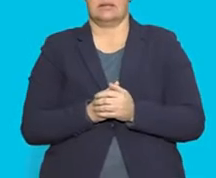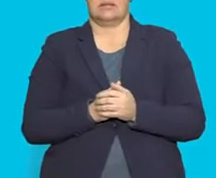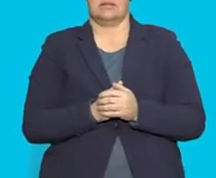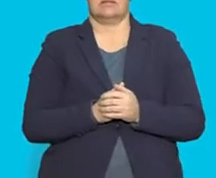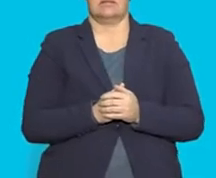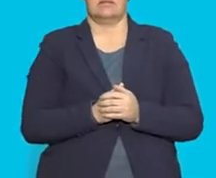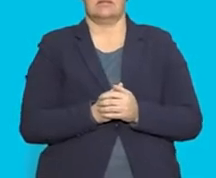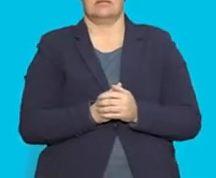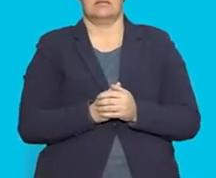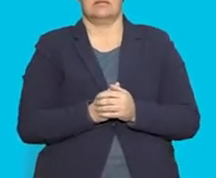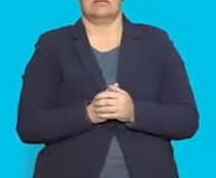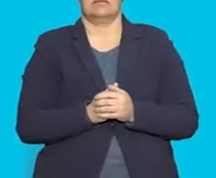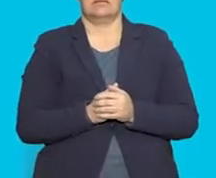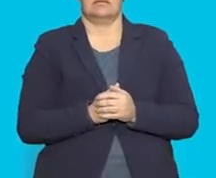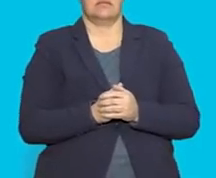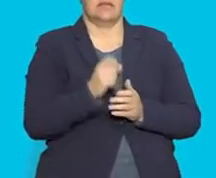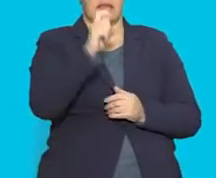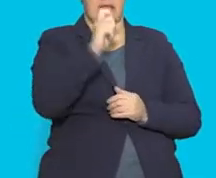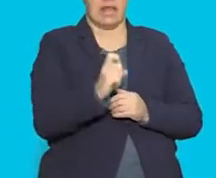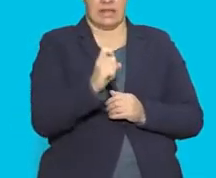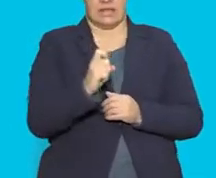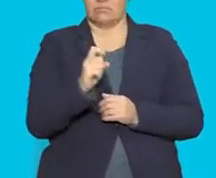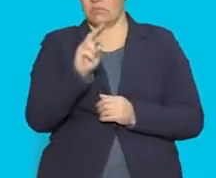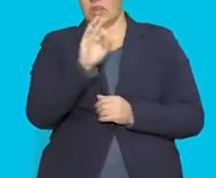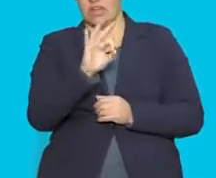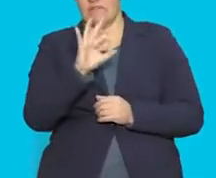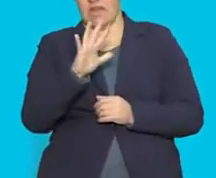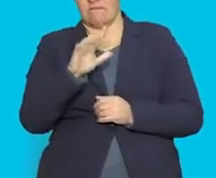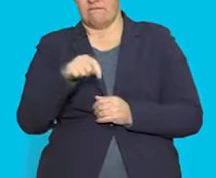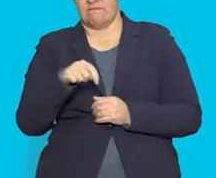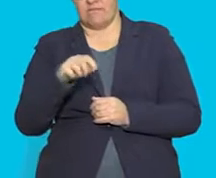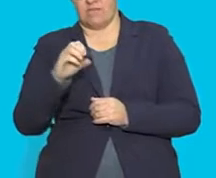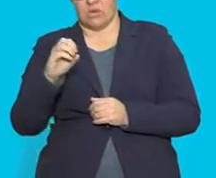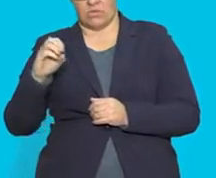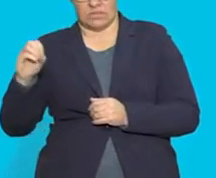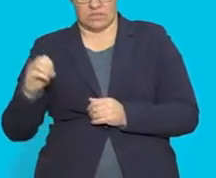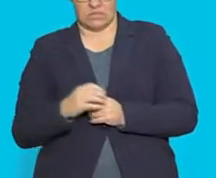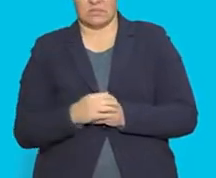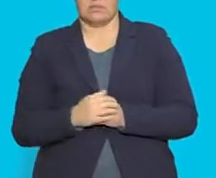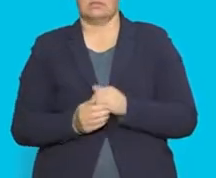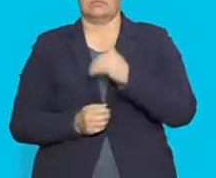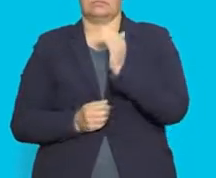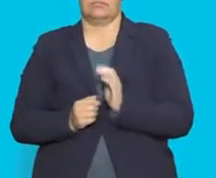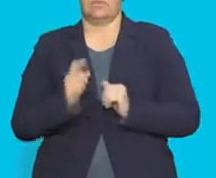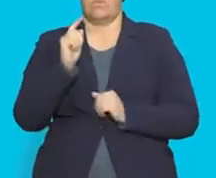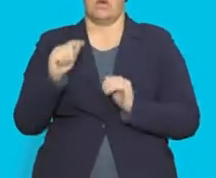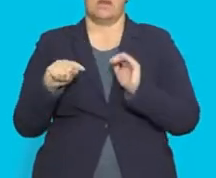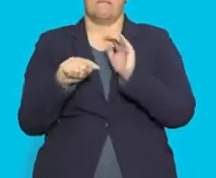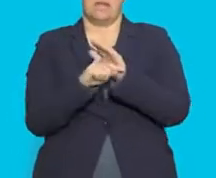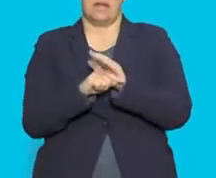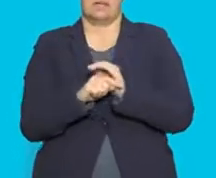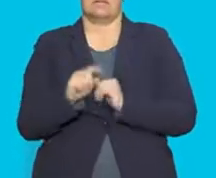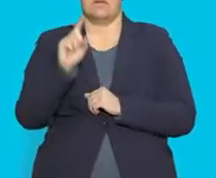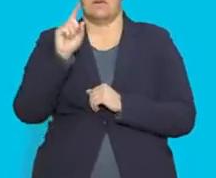1, 2, 3, equals to 35,000, 2, 3, 1